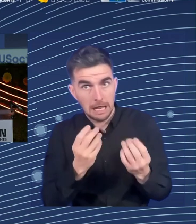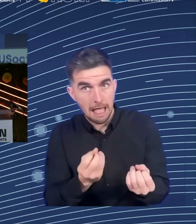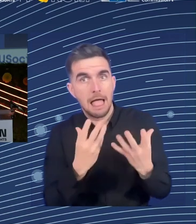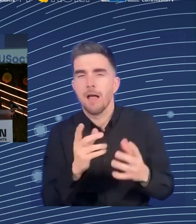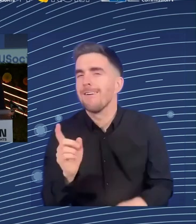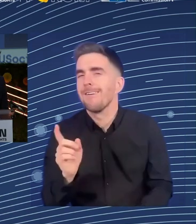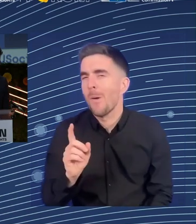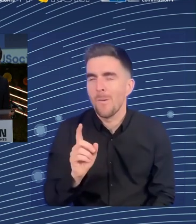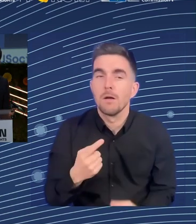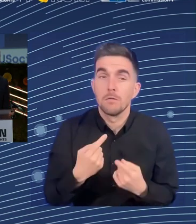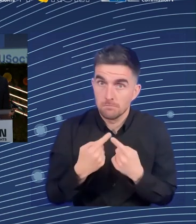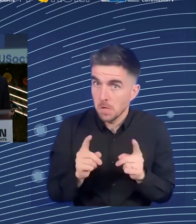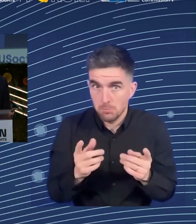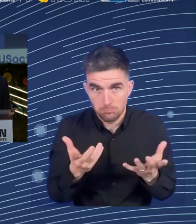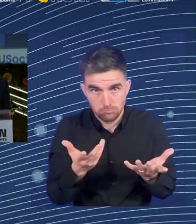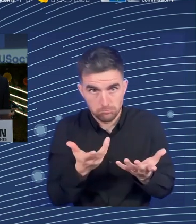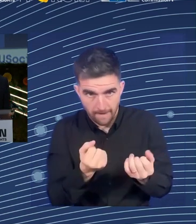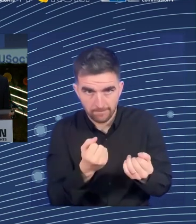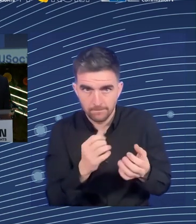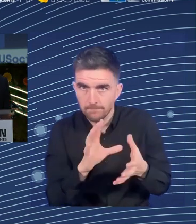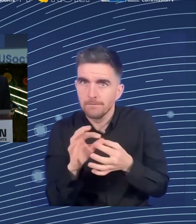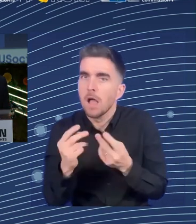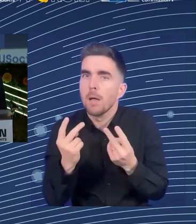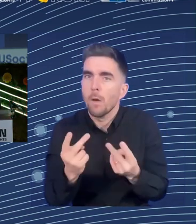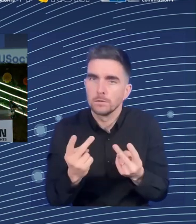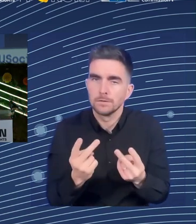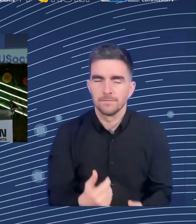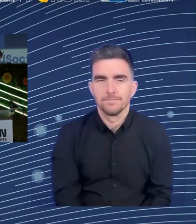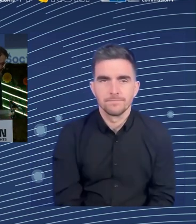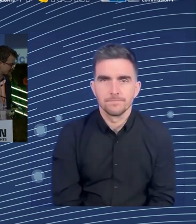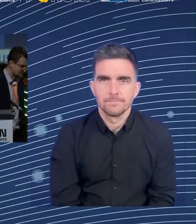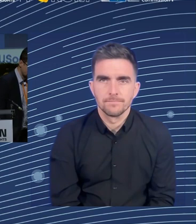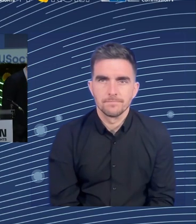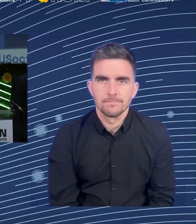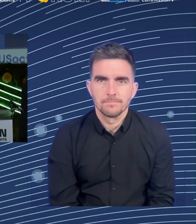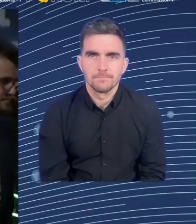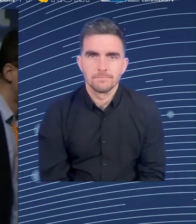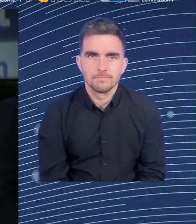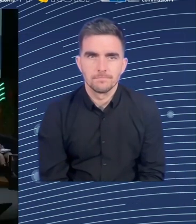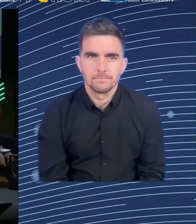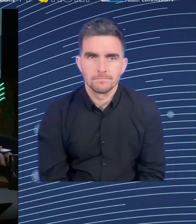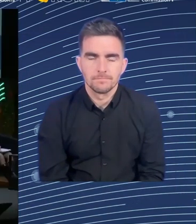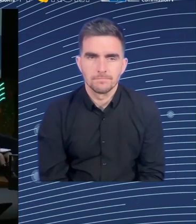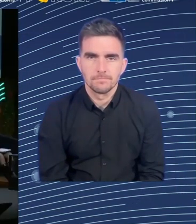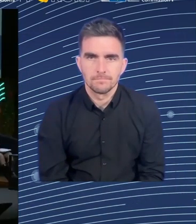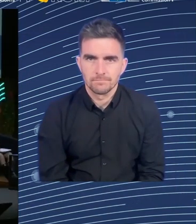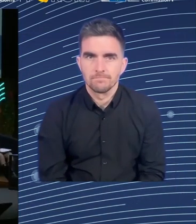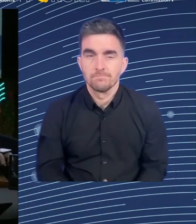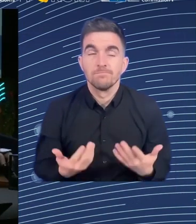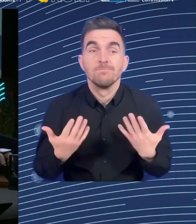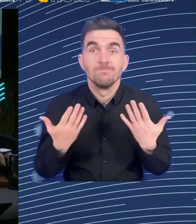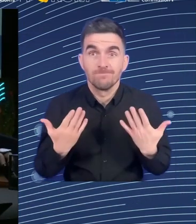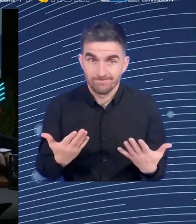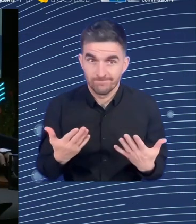already said how to look online at the report, so I'm not going to repeat that. Thank you. Thank you very much, Nora and Jakob, for this